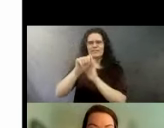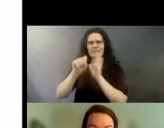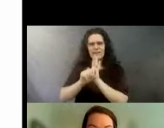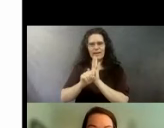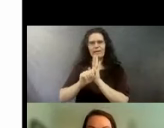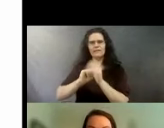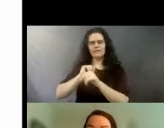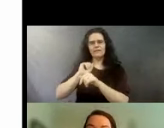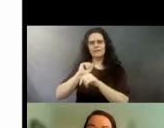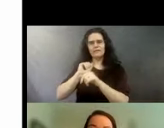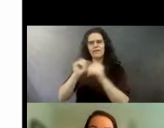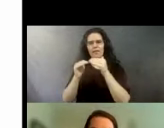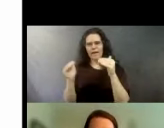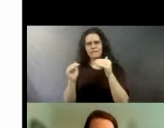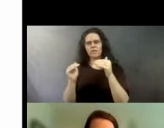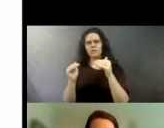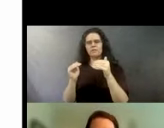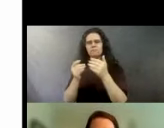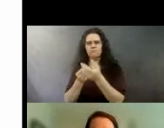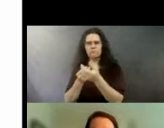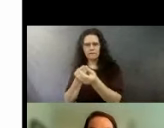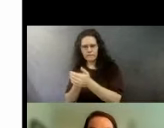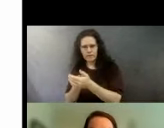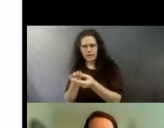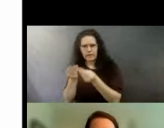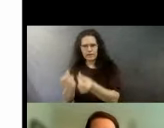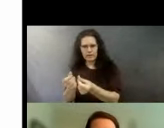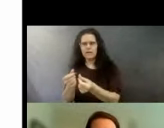and advocate for the rights of individuals with disabilities.